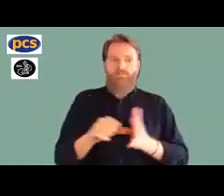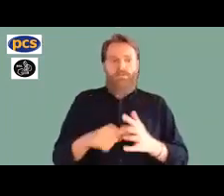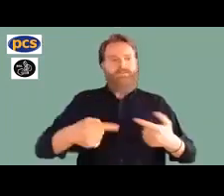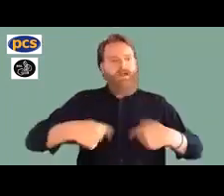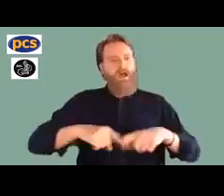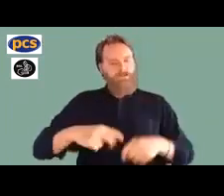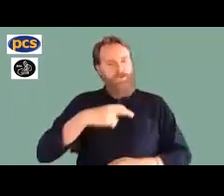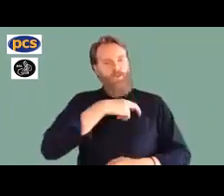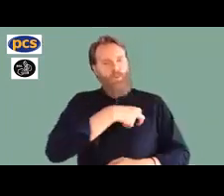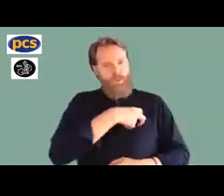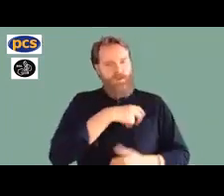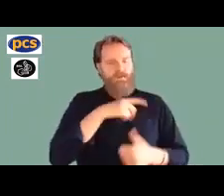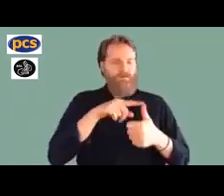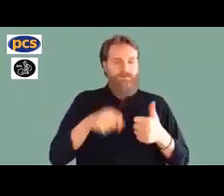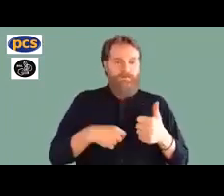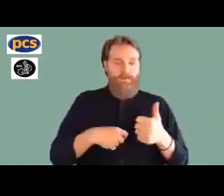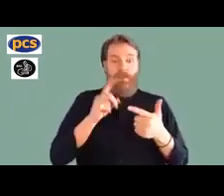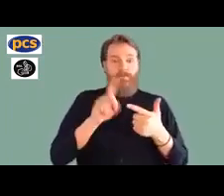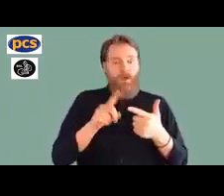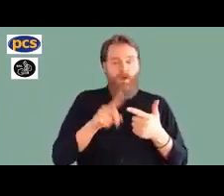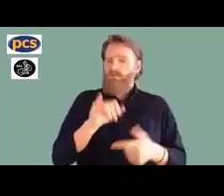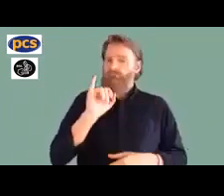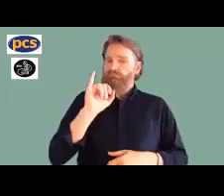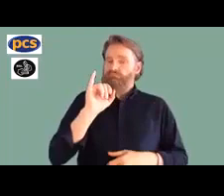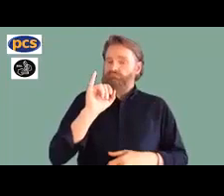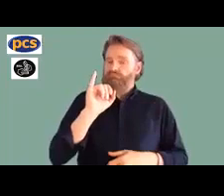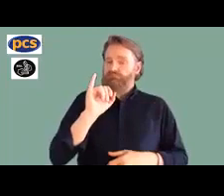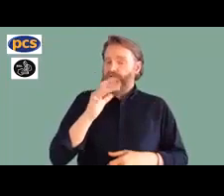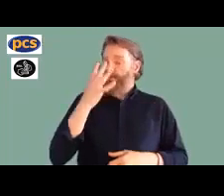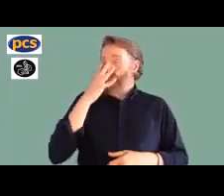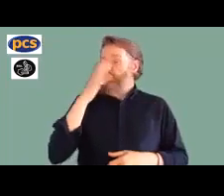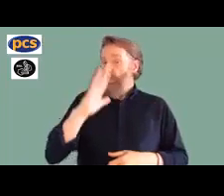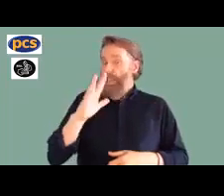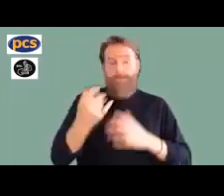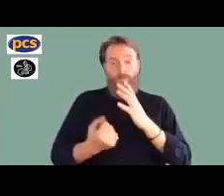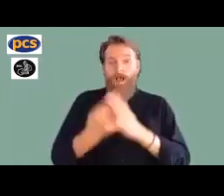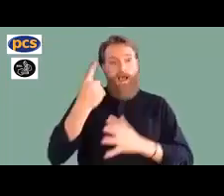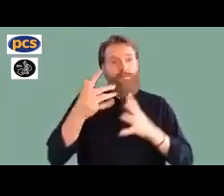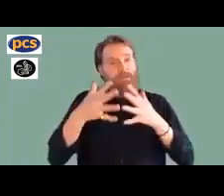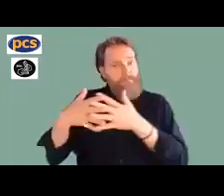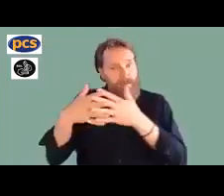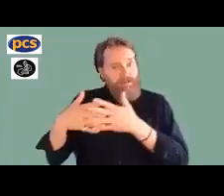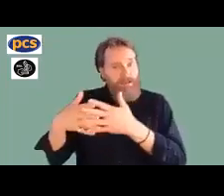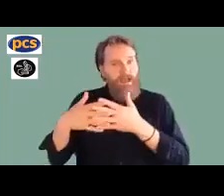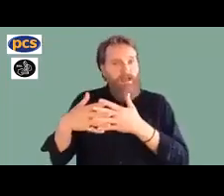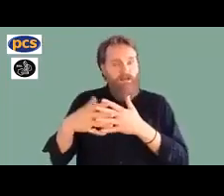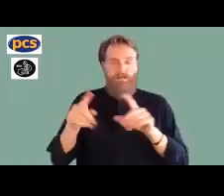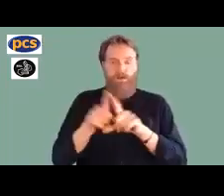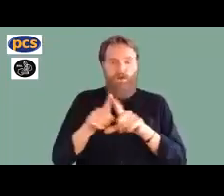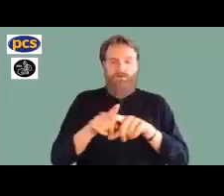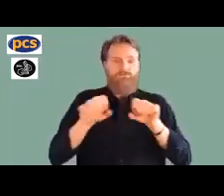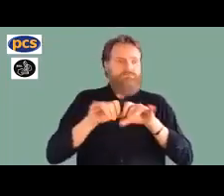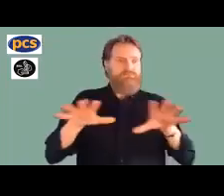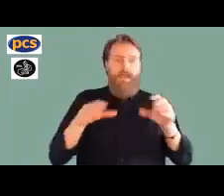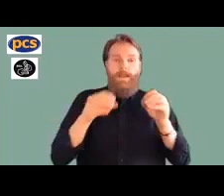most latterly, obviously, with the disgraceful events that have taken place in America and the resurgence of the Black Lives